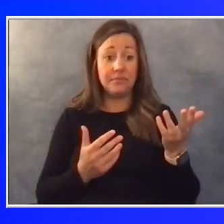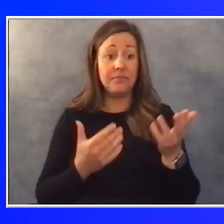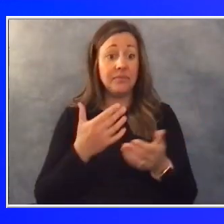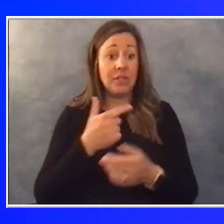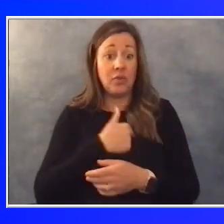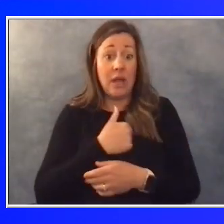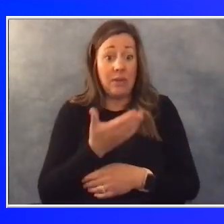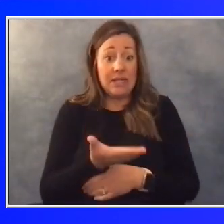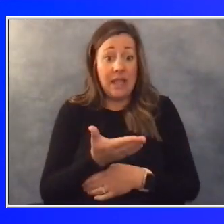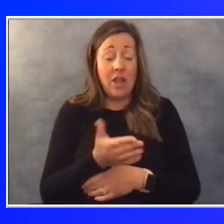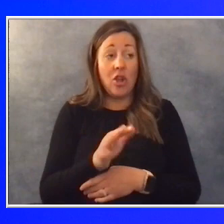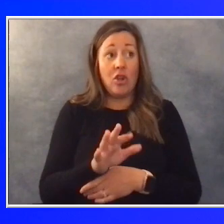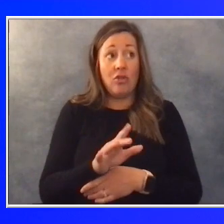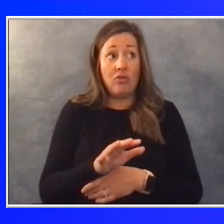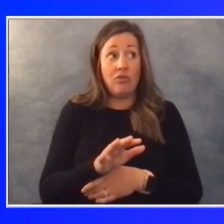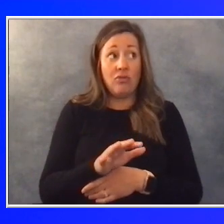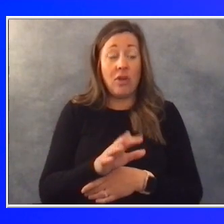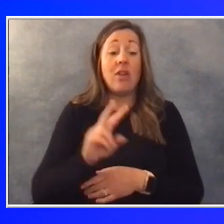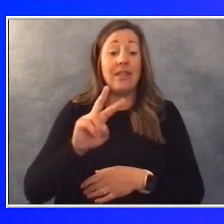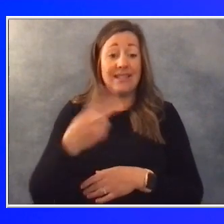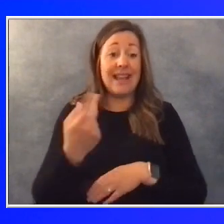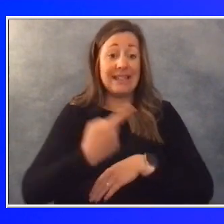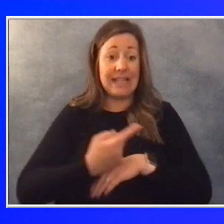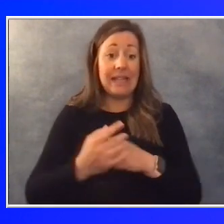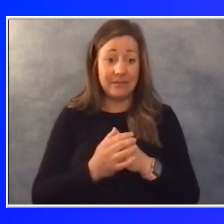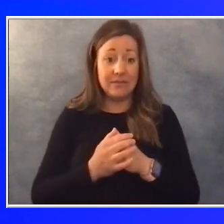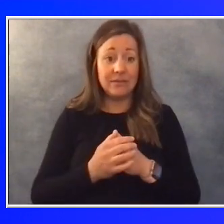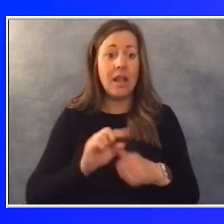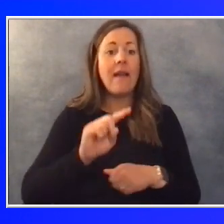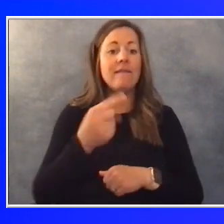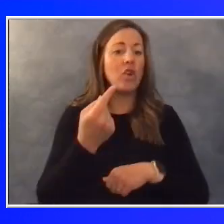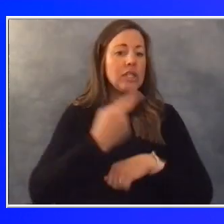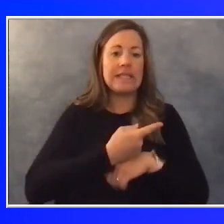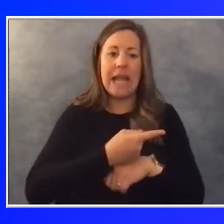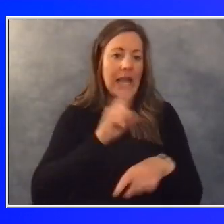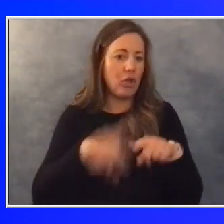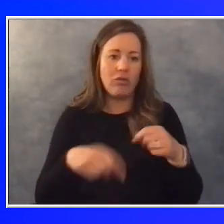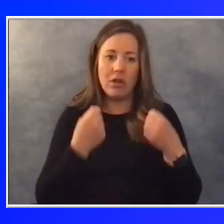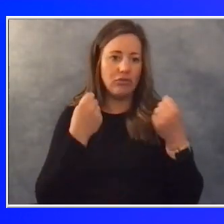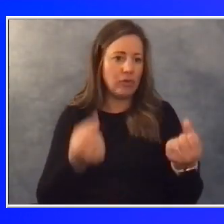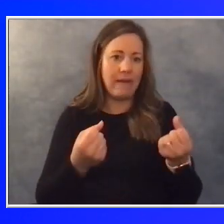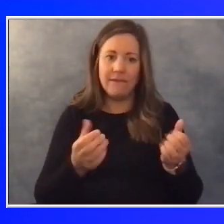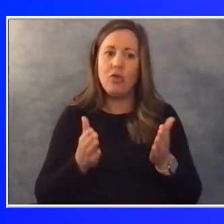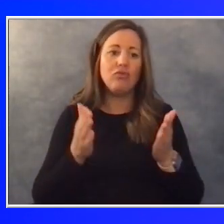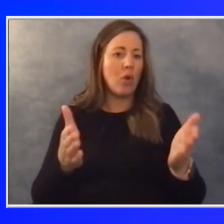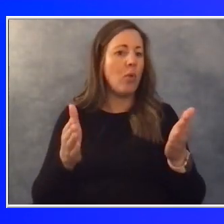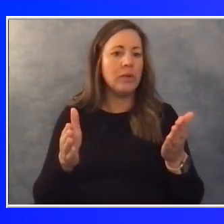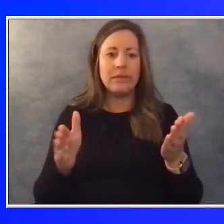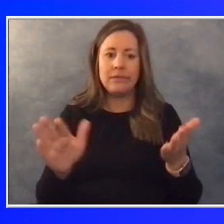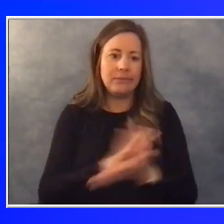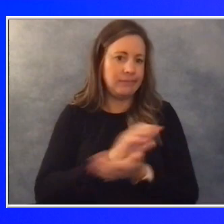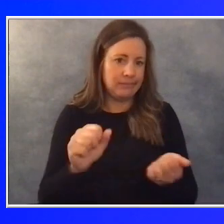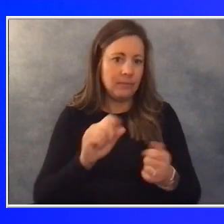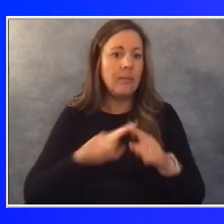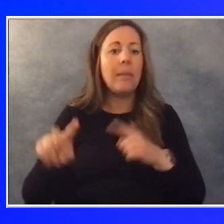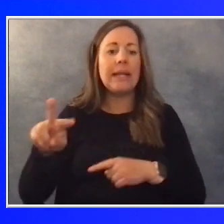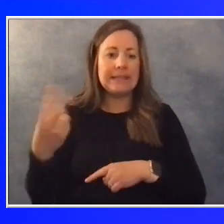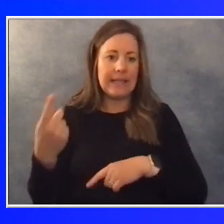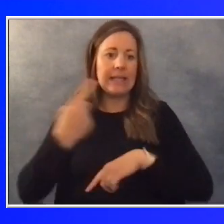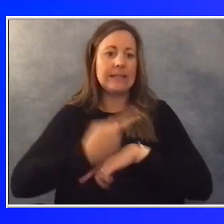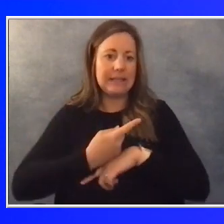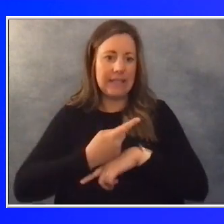on day 2. Day 1, the roads weren't navigable, right? So, but day 2, and we went to the center of